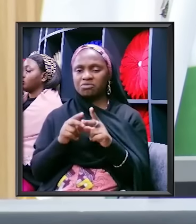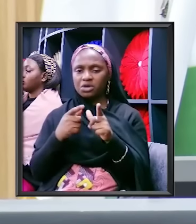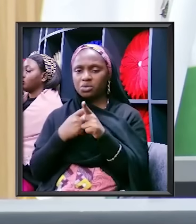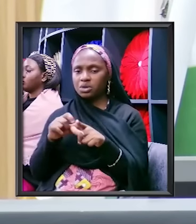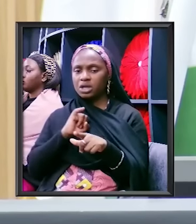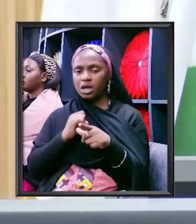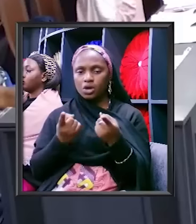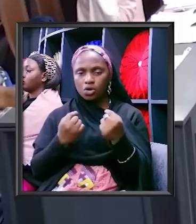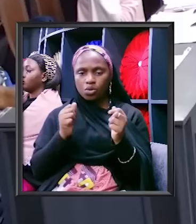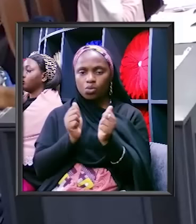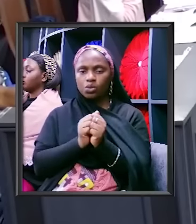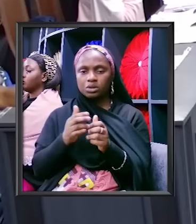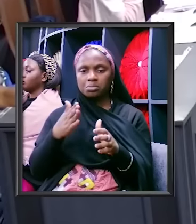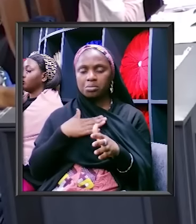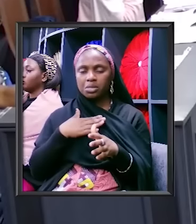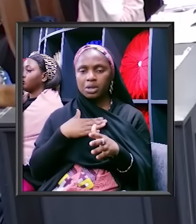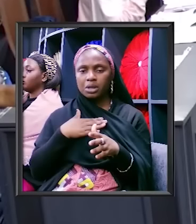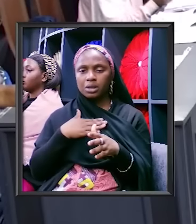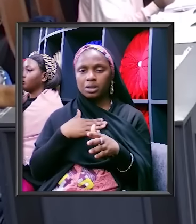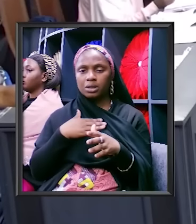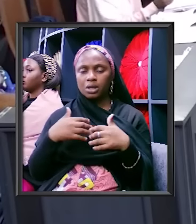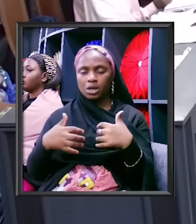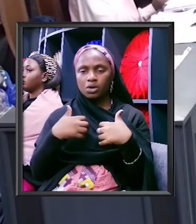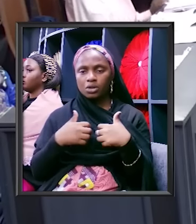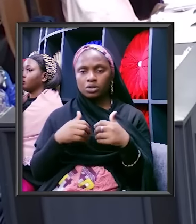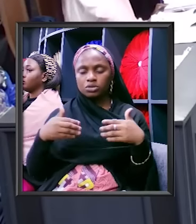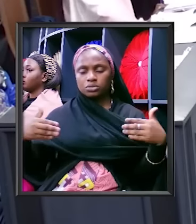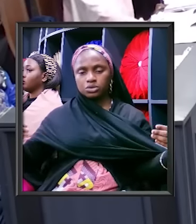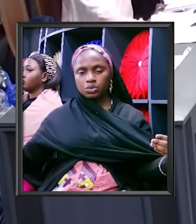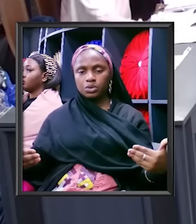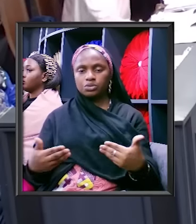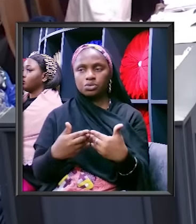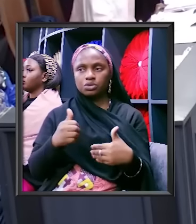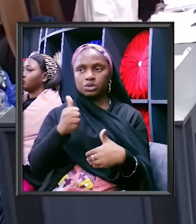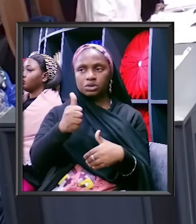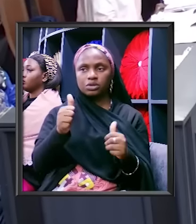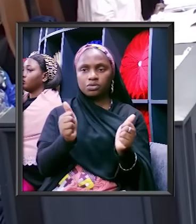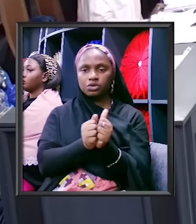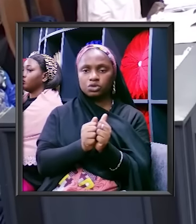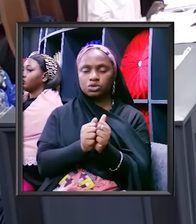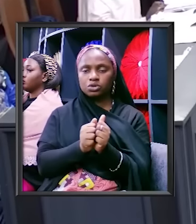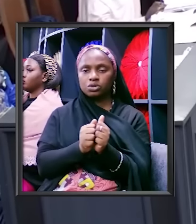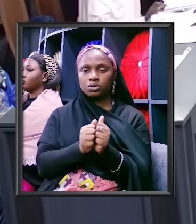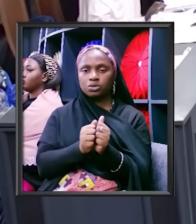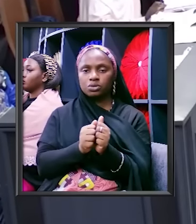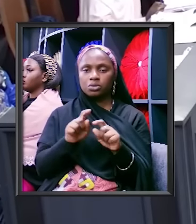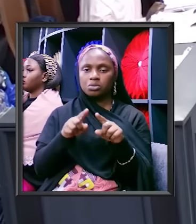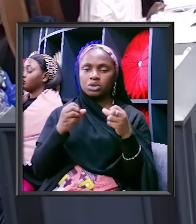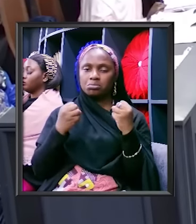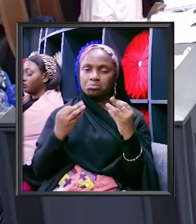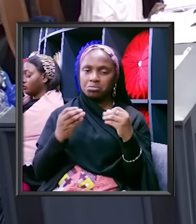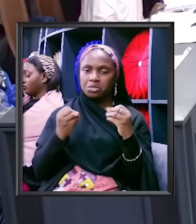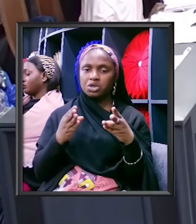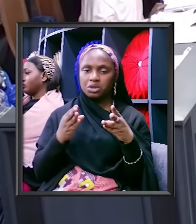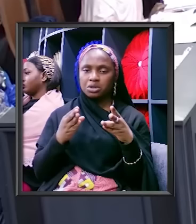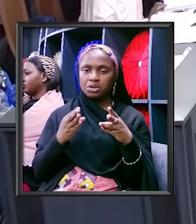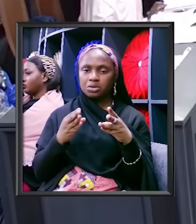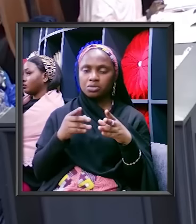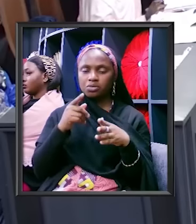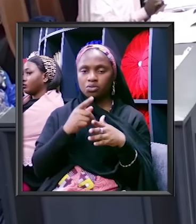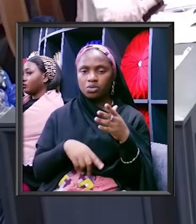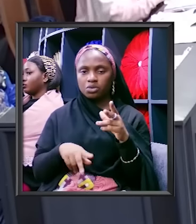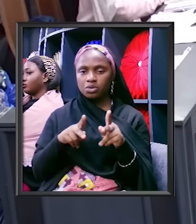come with my colleague. She go introduce herself with your permission, and she go quickly tell us. But a lot of waiting we go talk. We